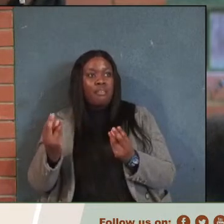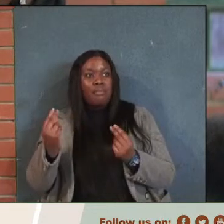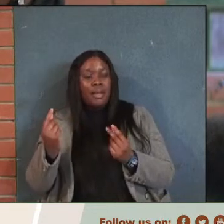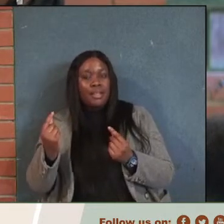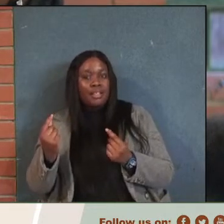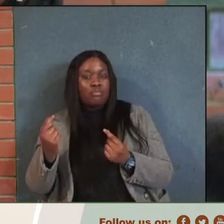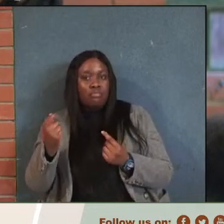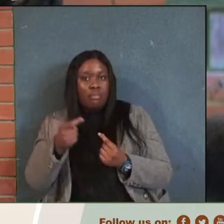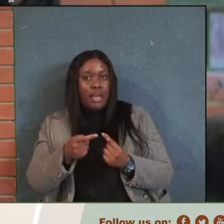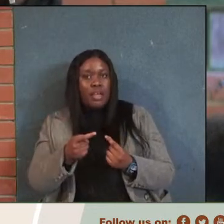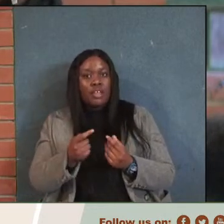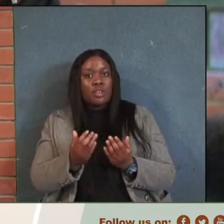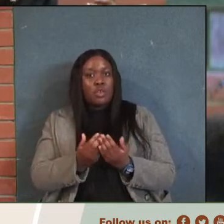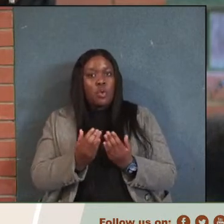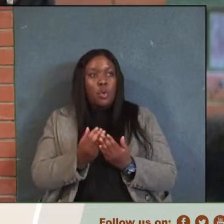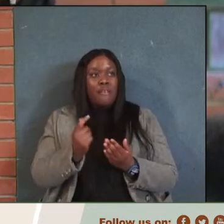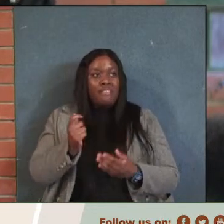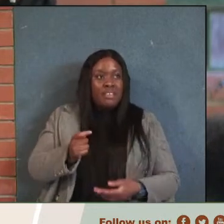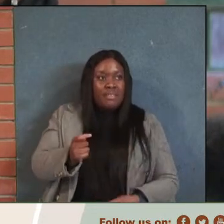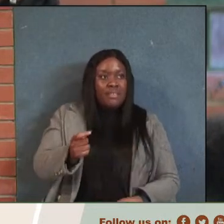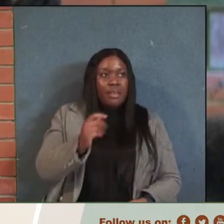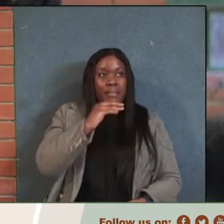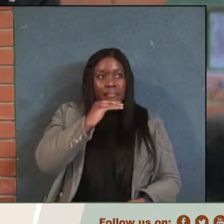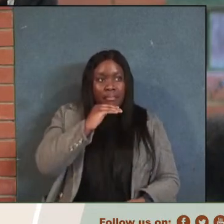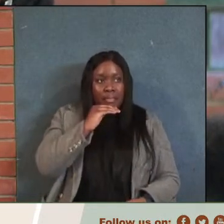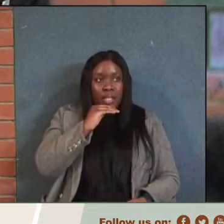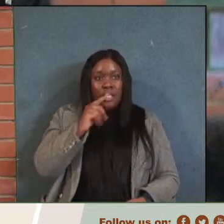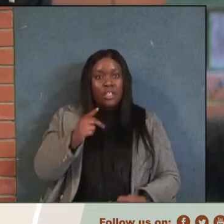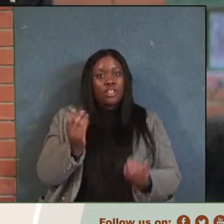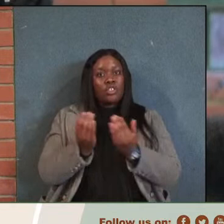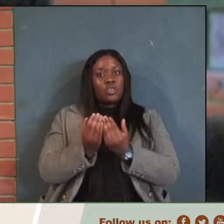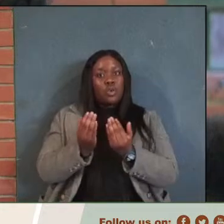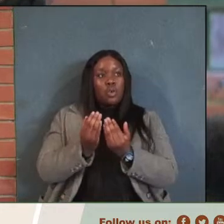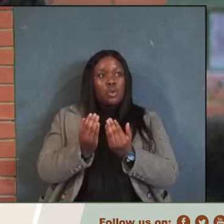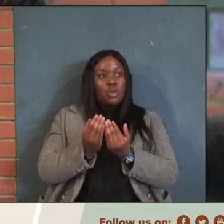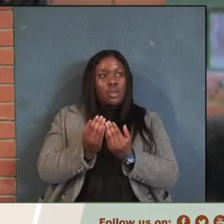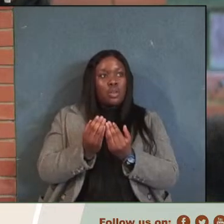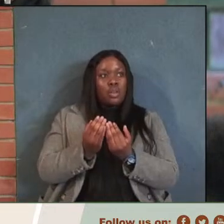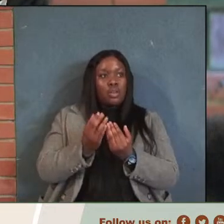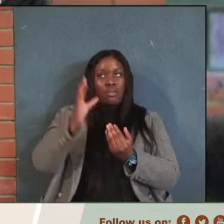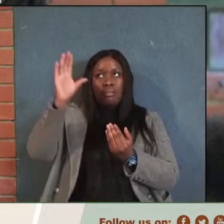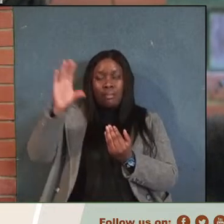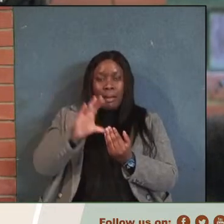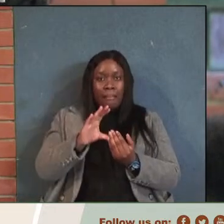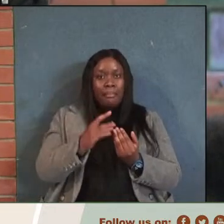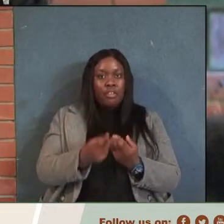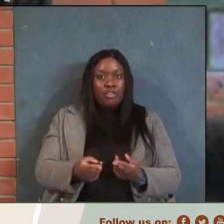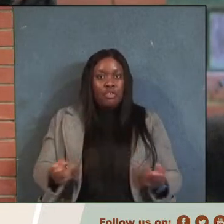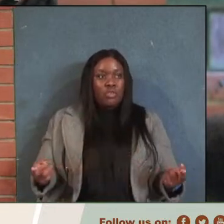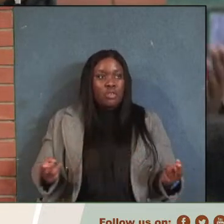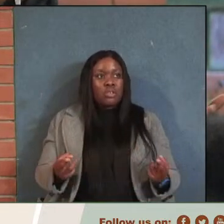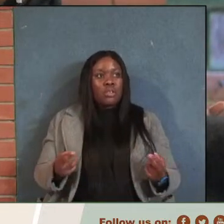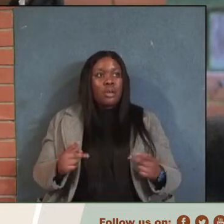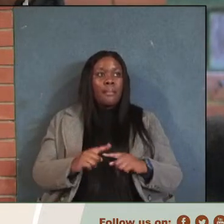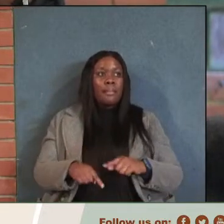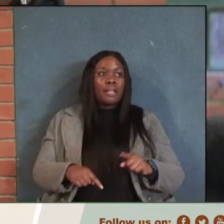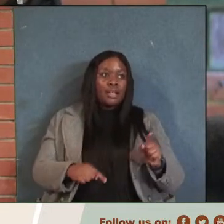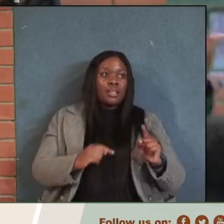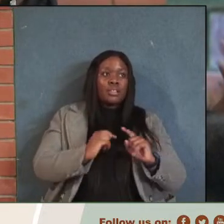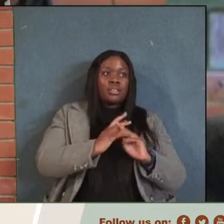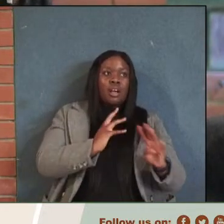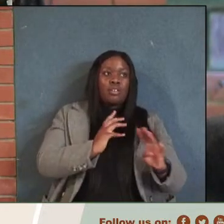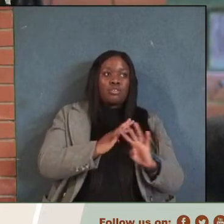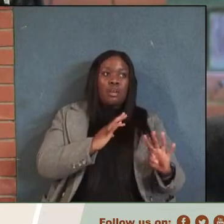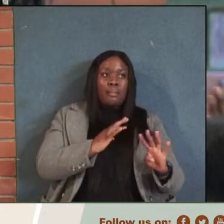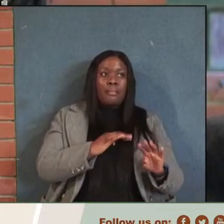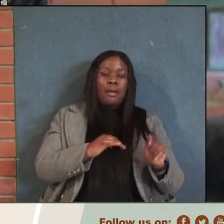for school fees. So now the school in itself receives little resources from the government, while schools in township areas receive